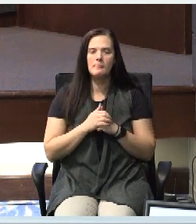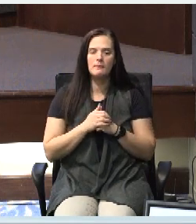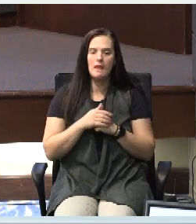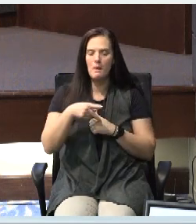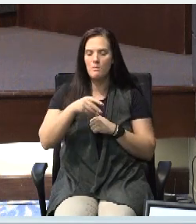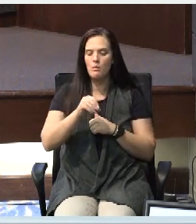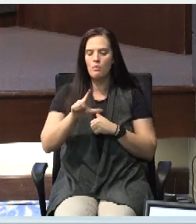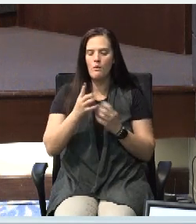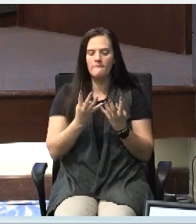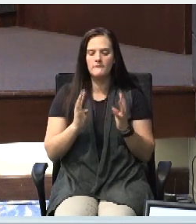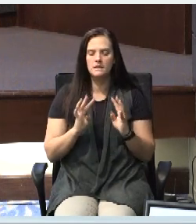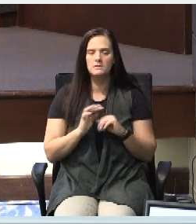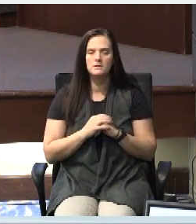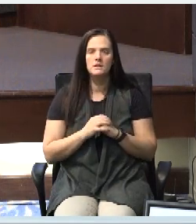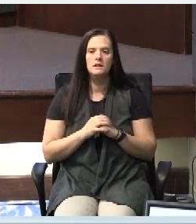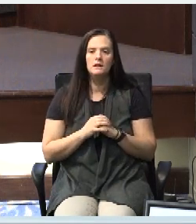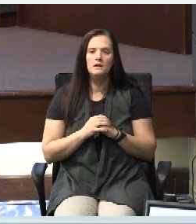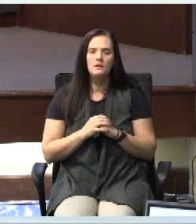fences.